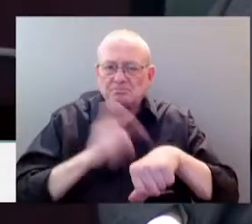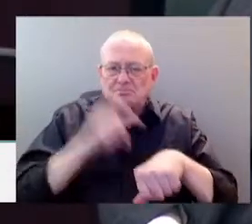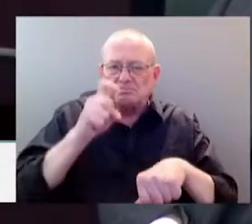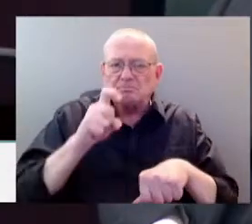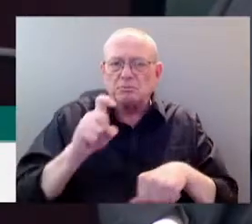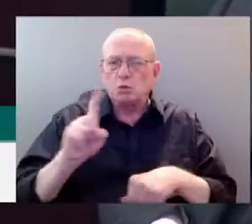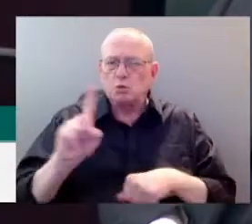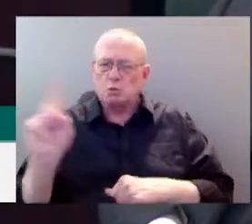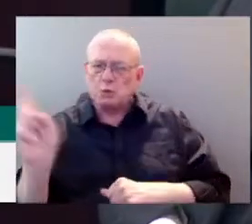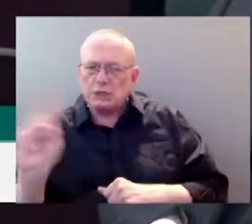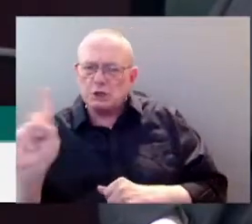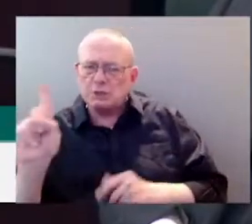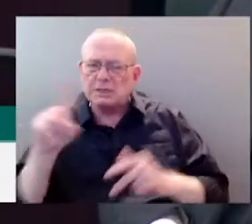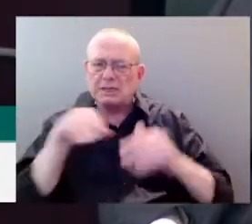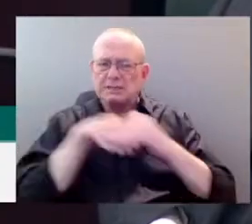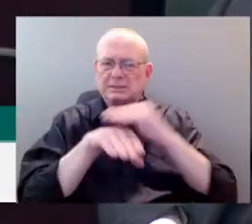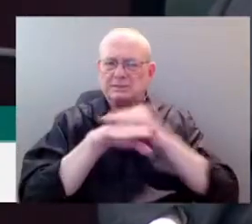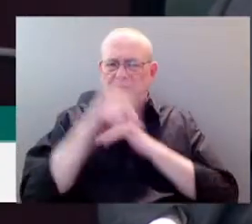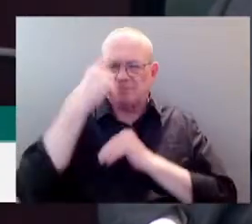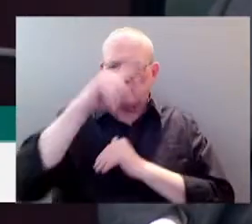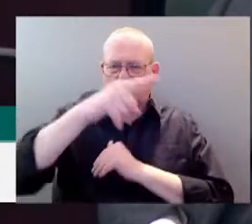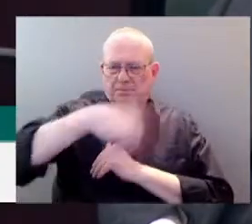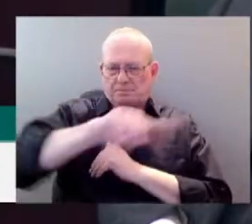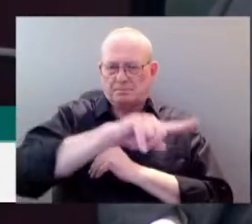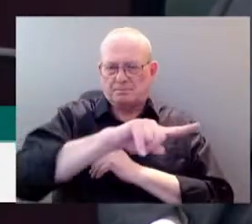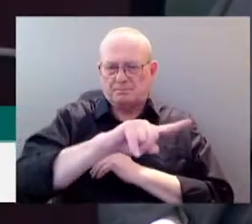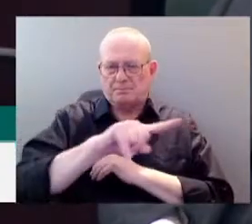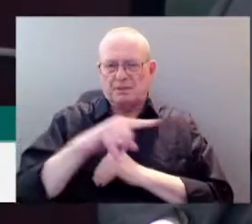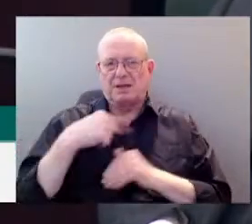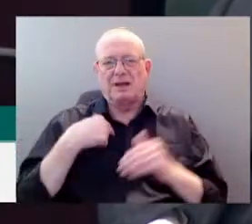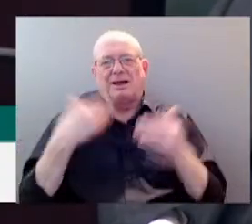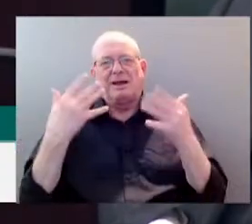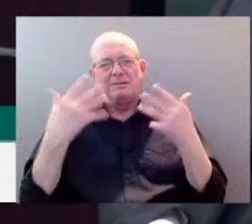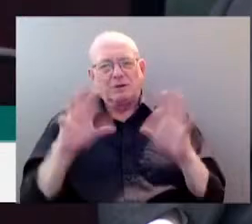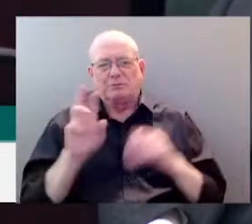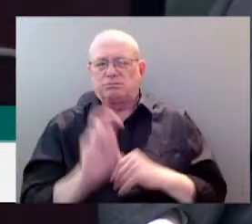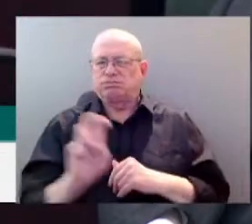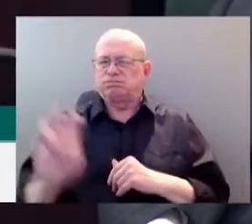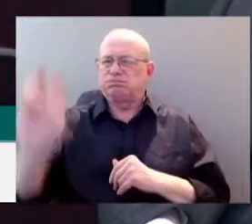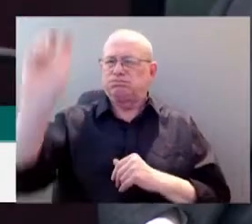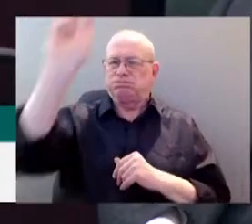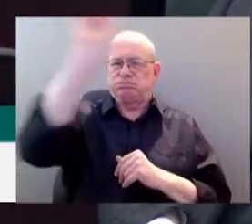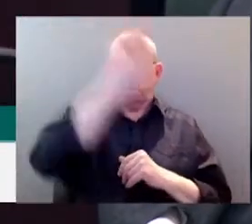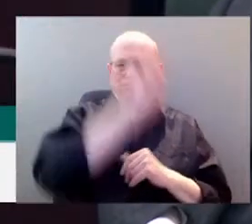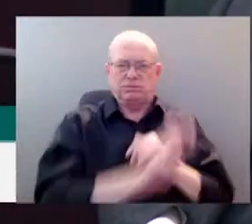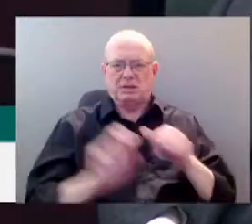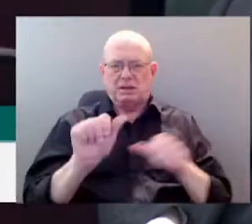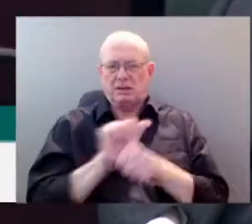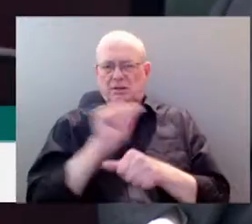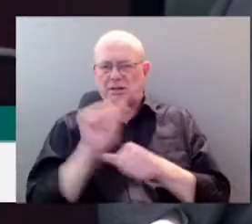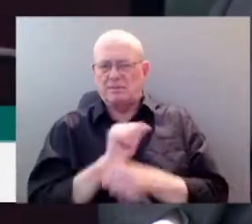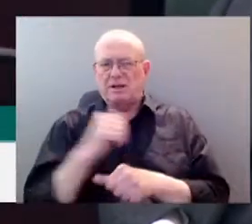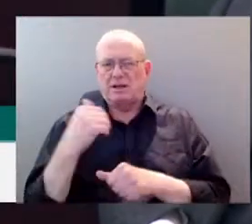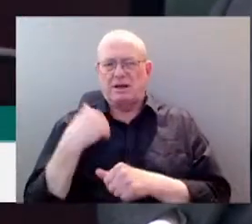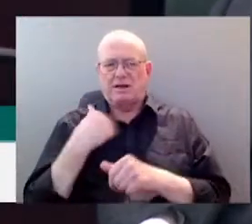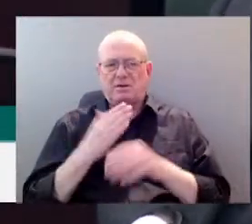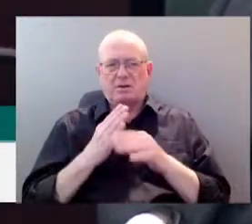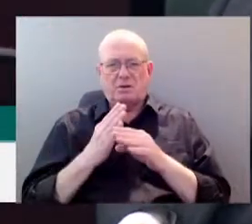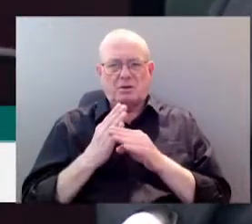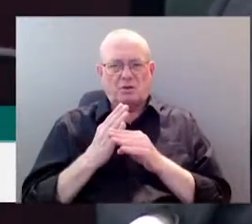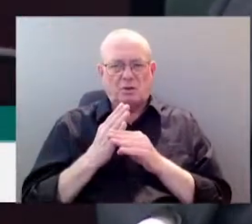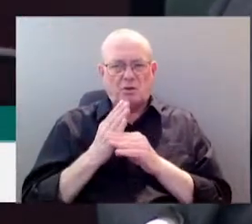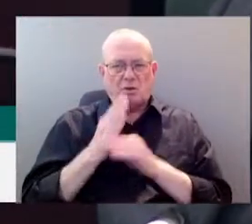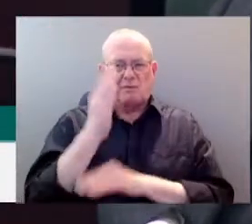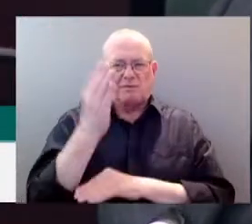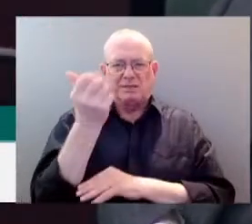them Mr Speaker I have gone across the province uh we've had over 60 engagements of approx over 2,000 people now